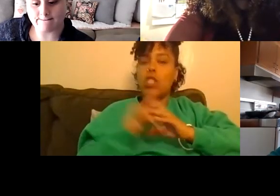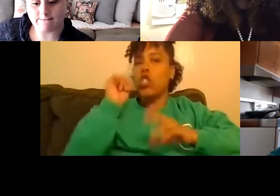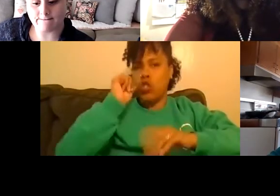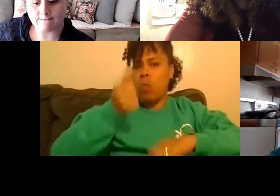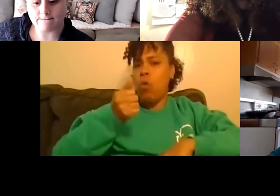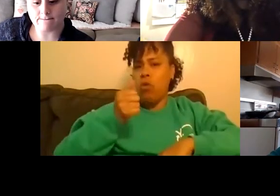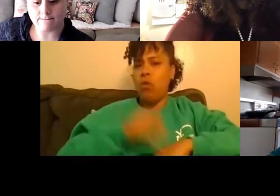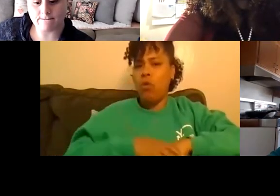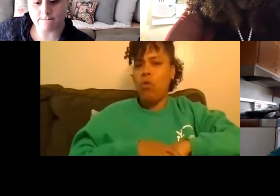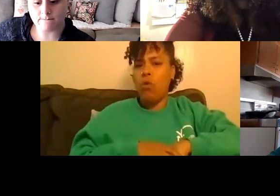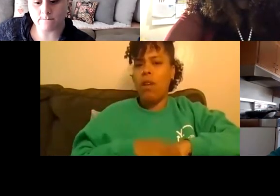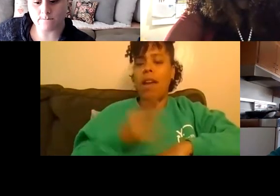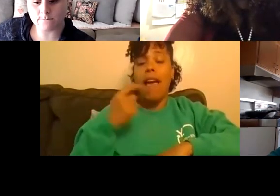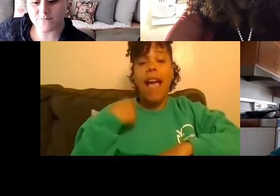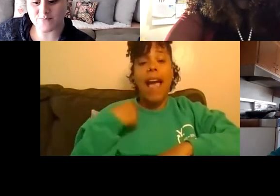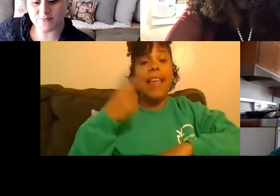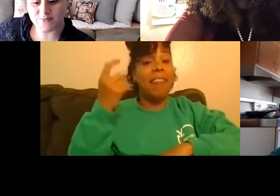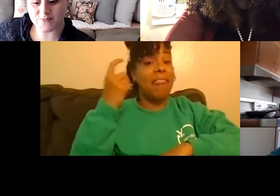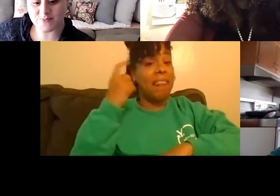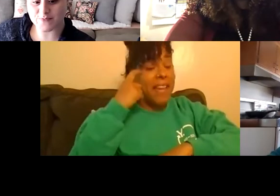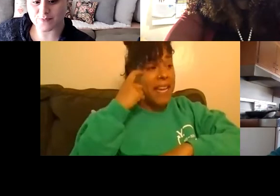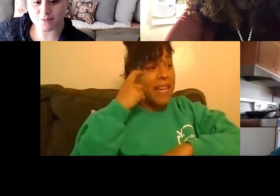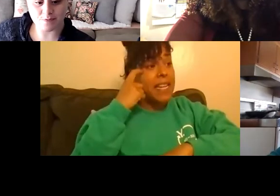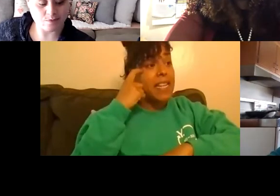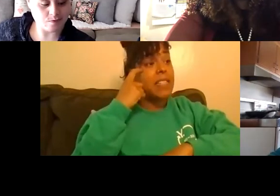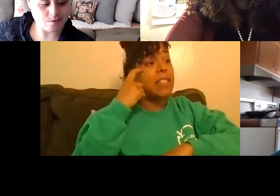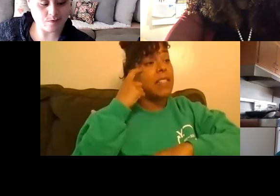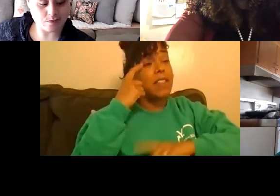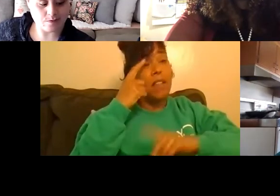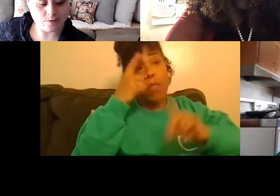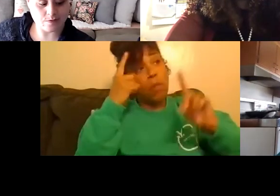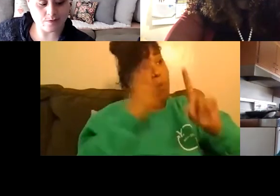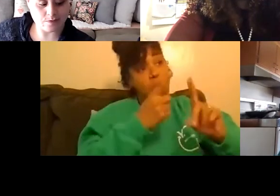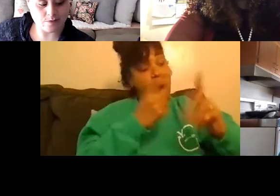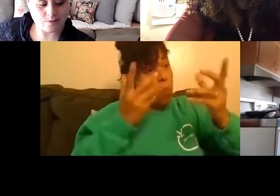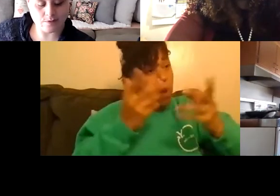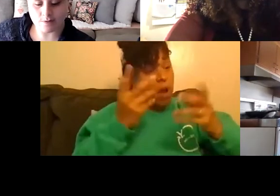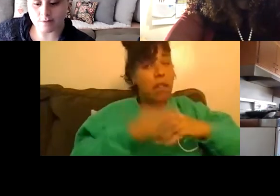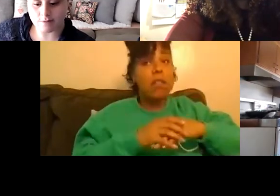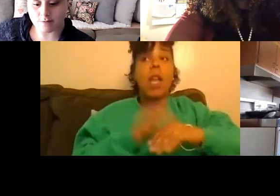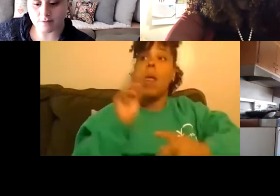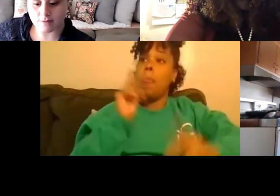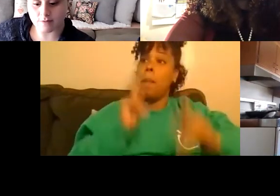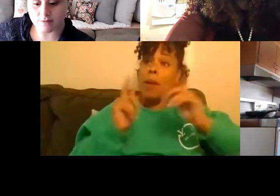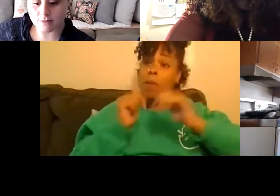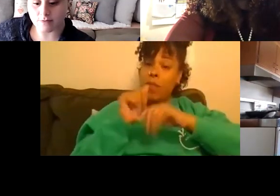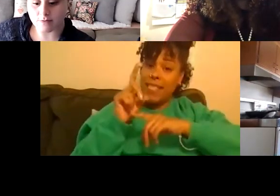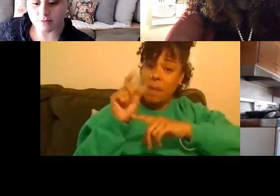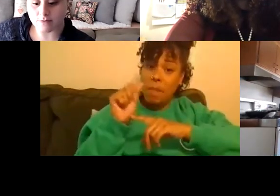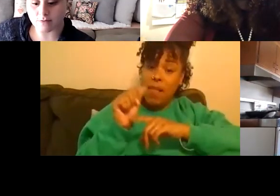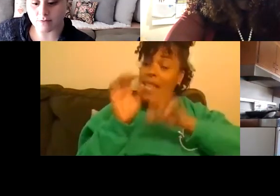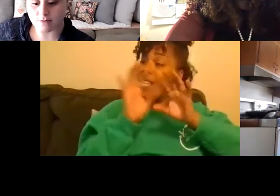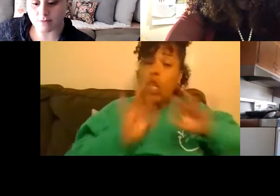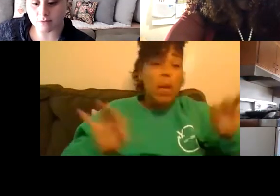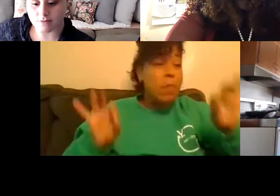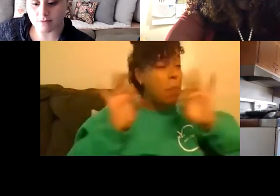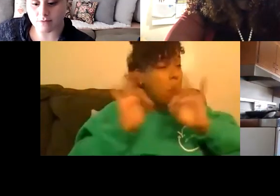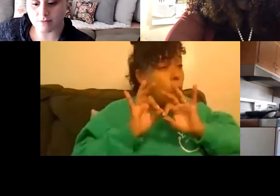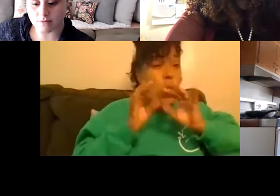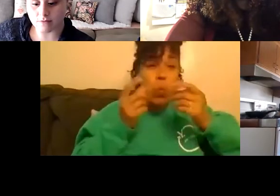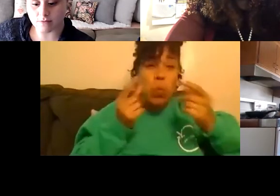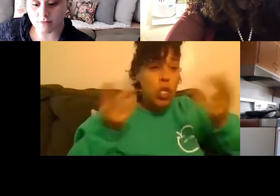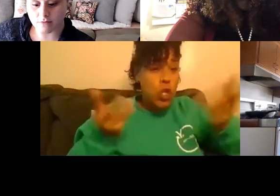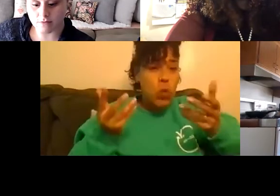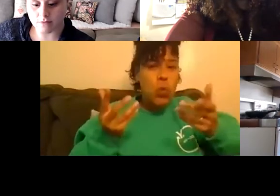I think that the takeaway for me is that for people with disabilities, the most important thing to do is to limit their credit